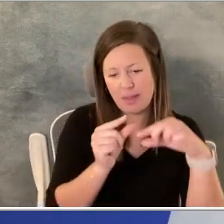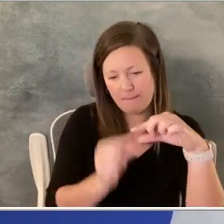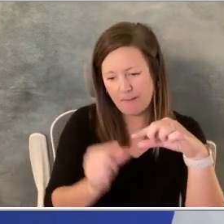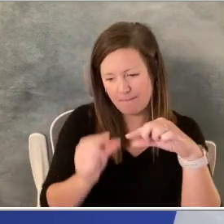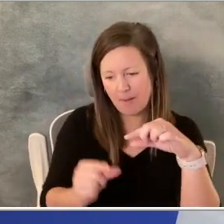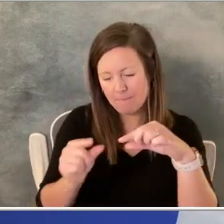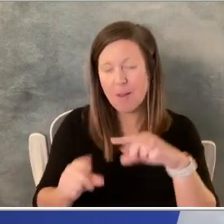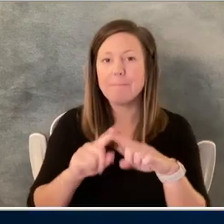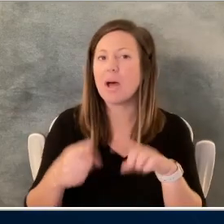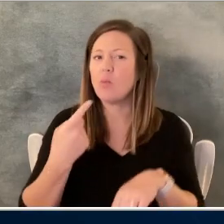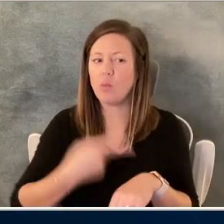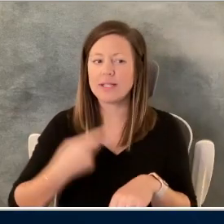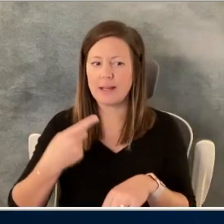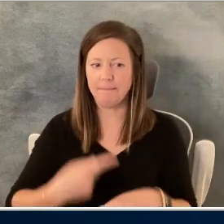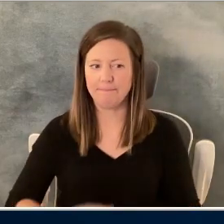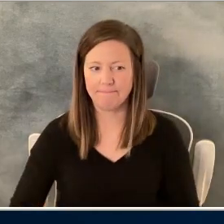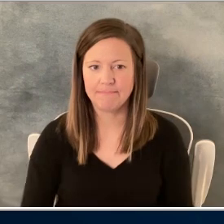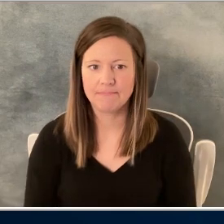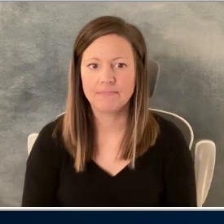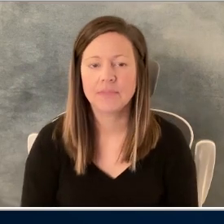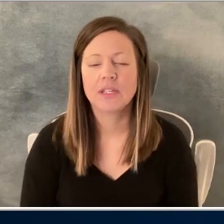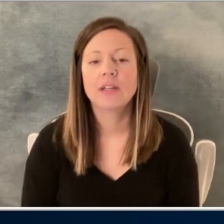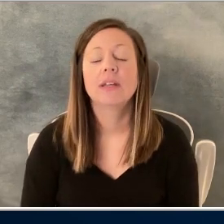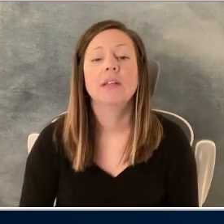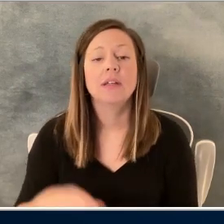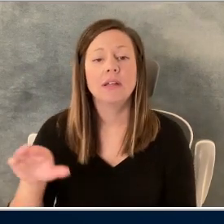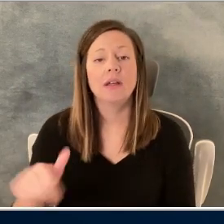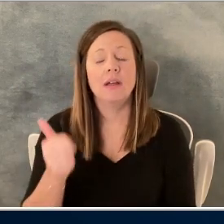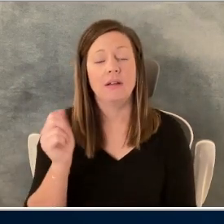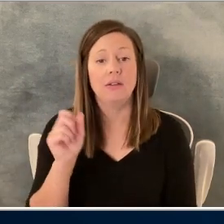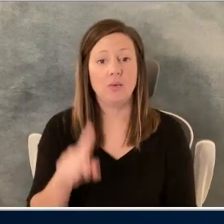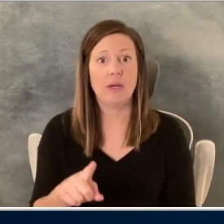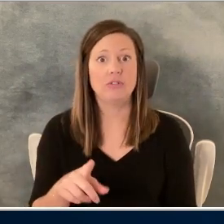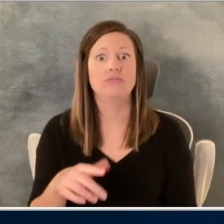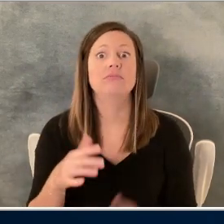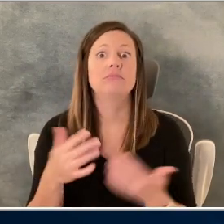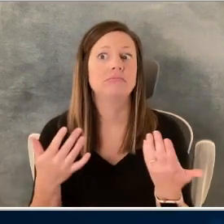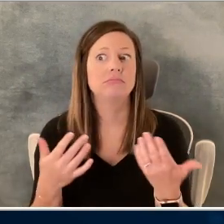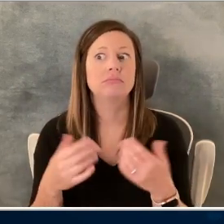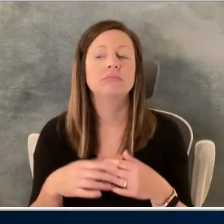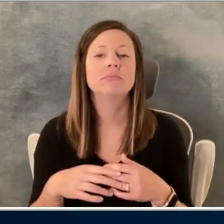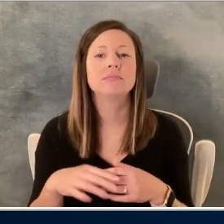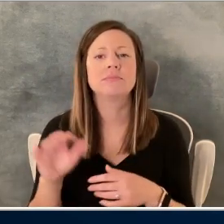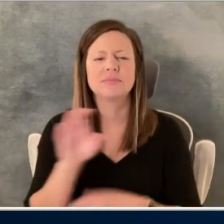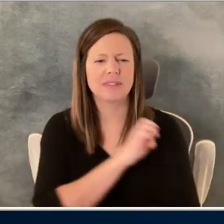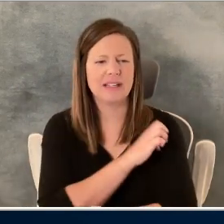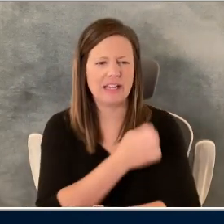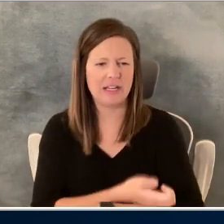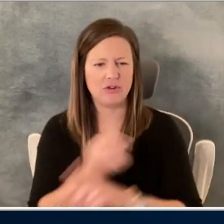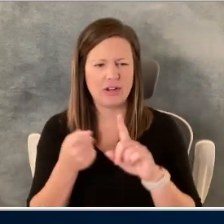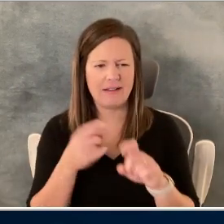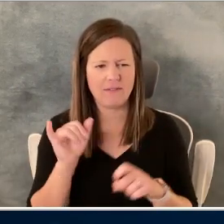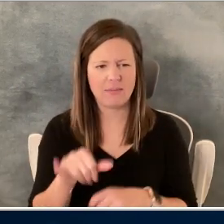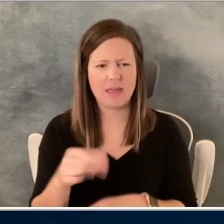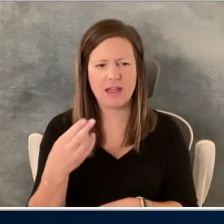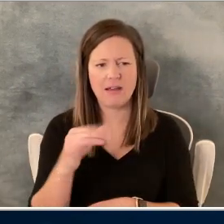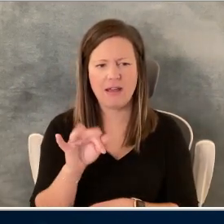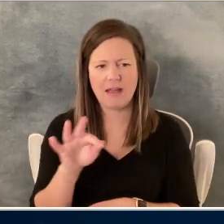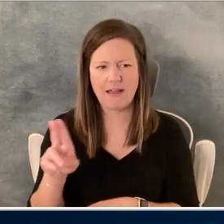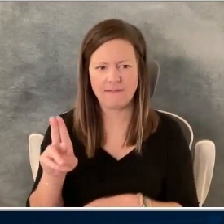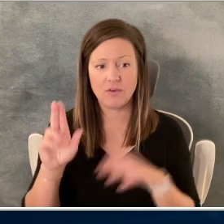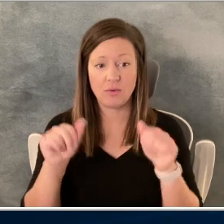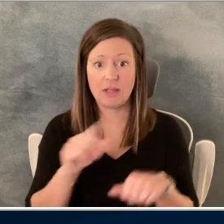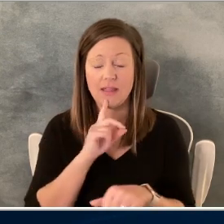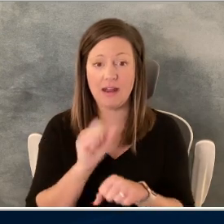we're treating. All right, Yan Liang wants to know whether the energy from HIFU when treating the prostate can penetrate through to the bladder